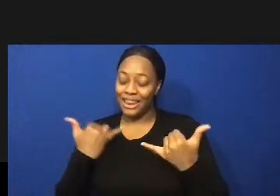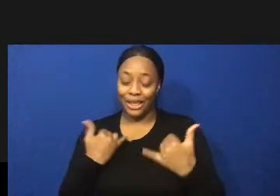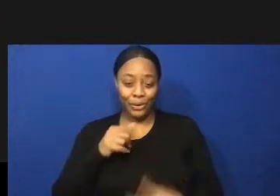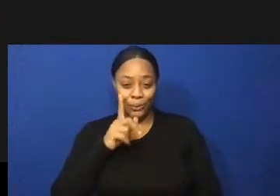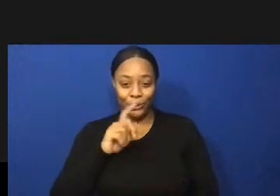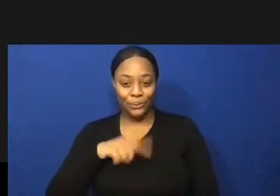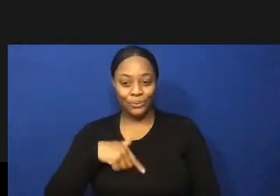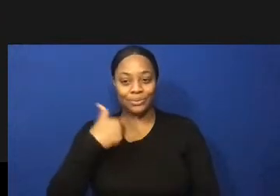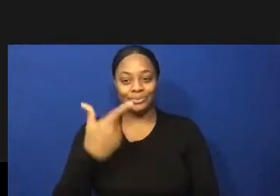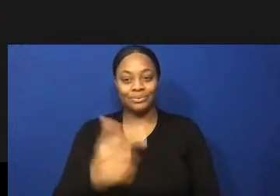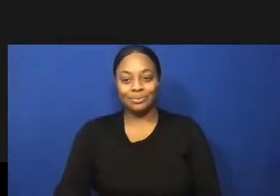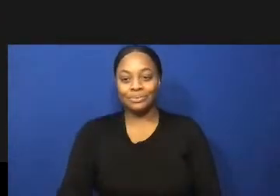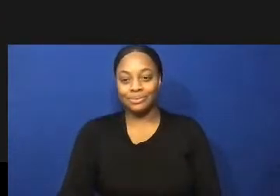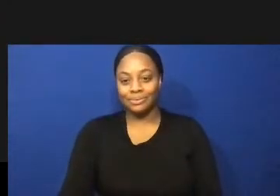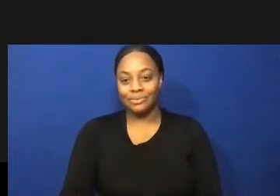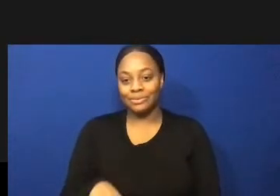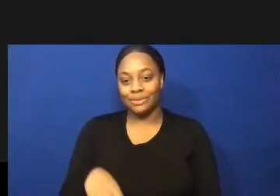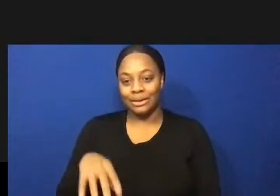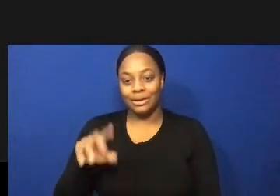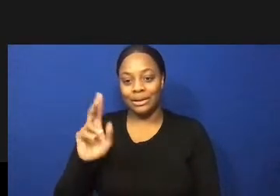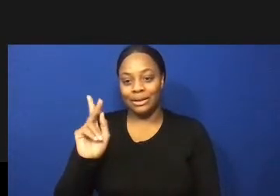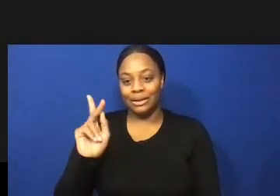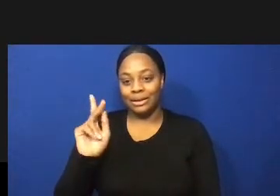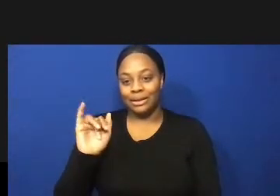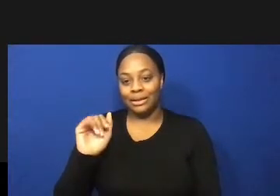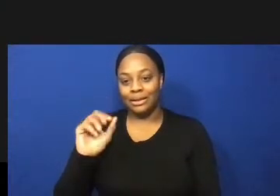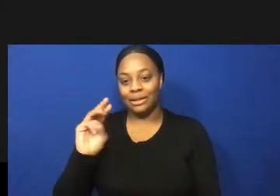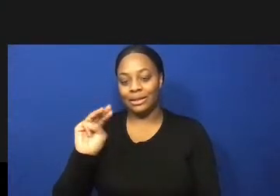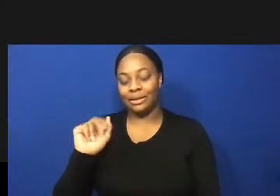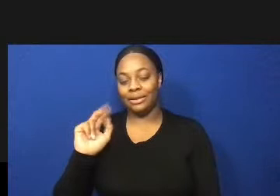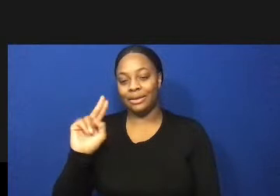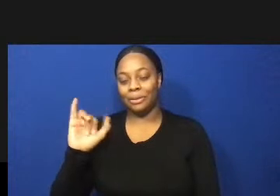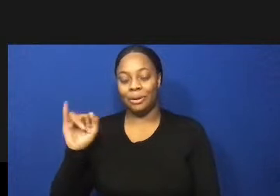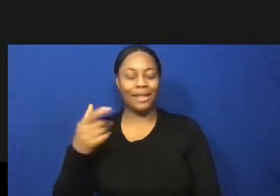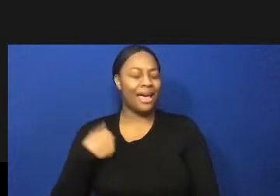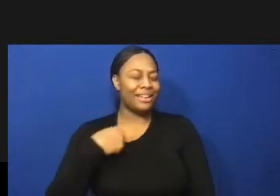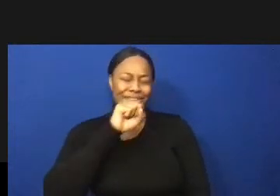to Kimani. Thank you, Makada. I love the whoosh.